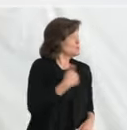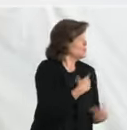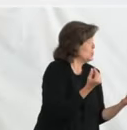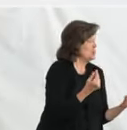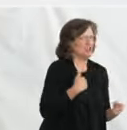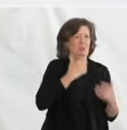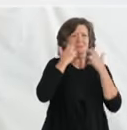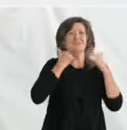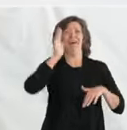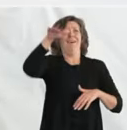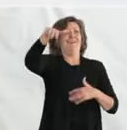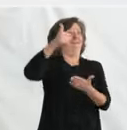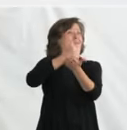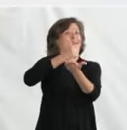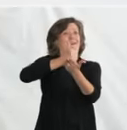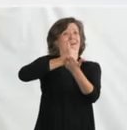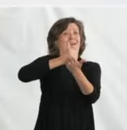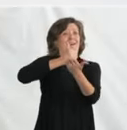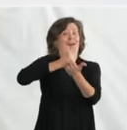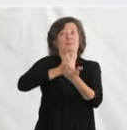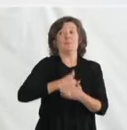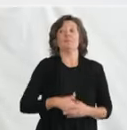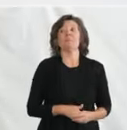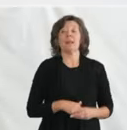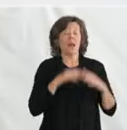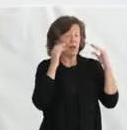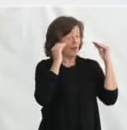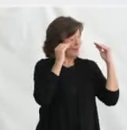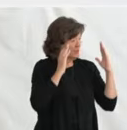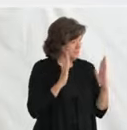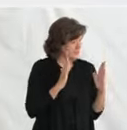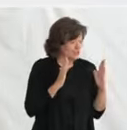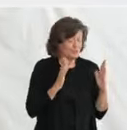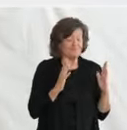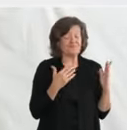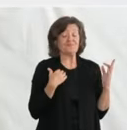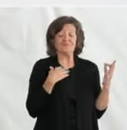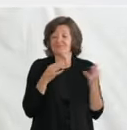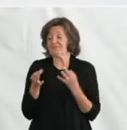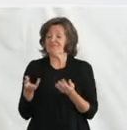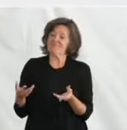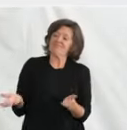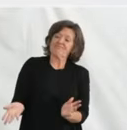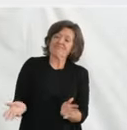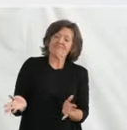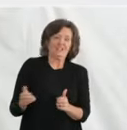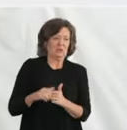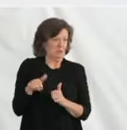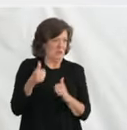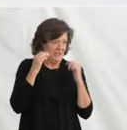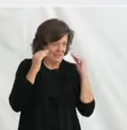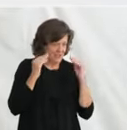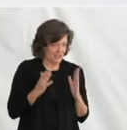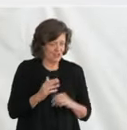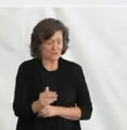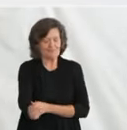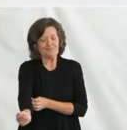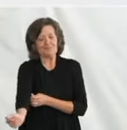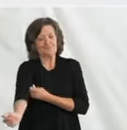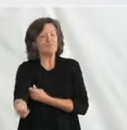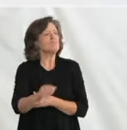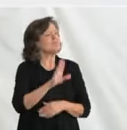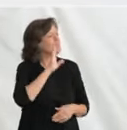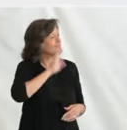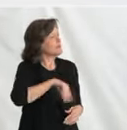help, help. Now, Mrs. Baird had turned around to talk to another teacher. Now, in the television show, Wonder